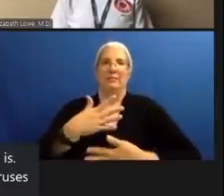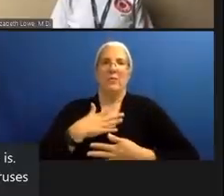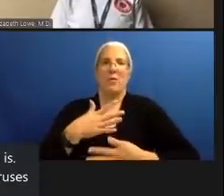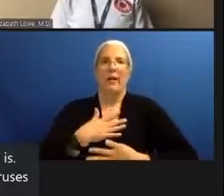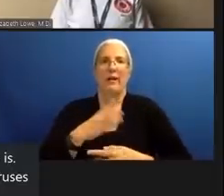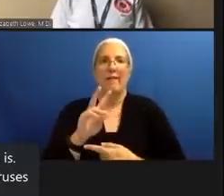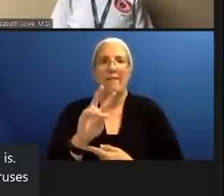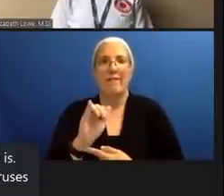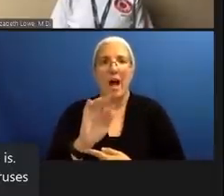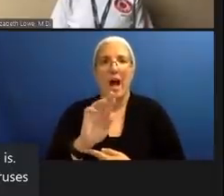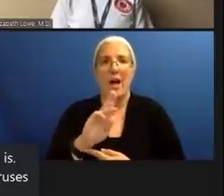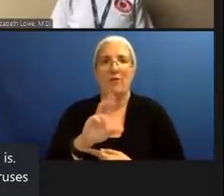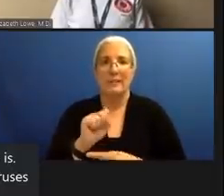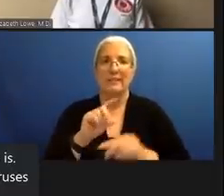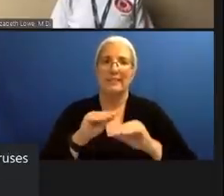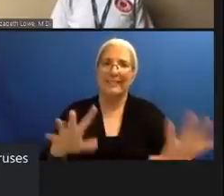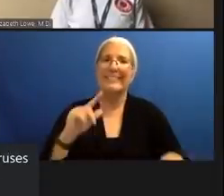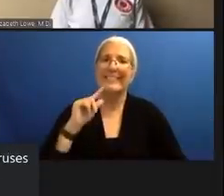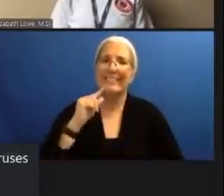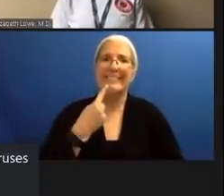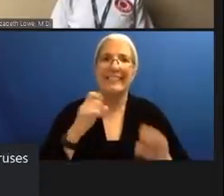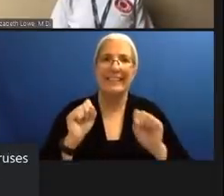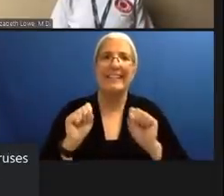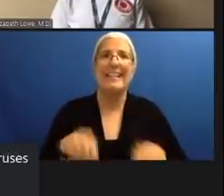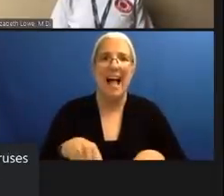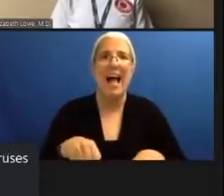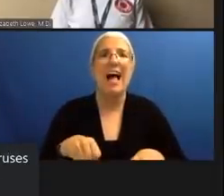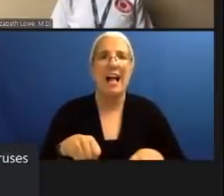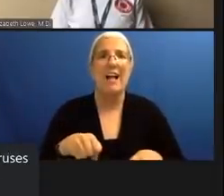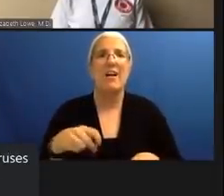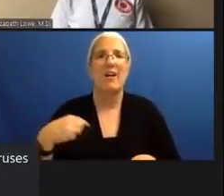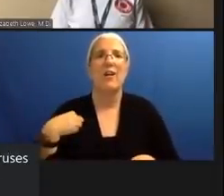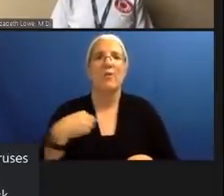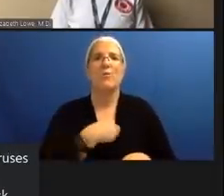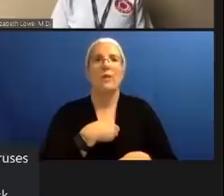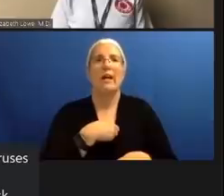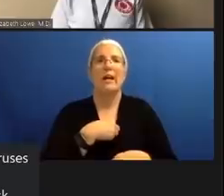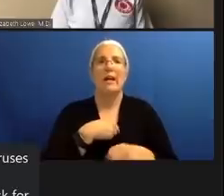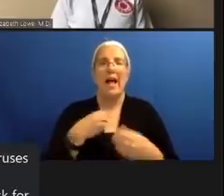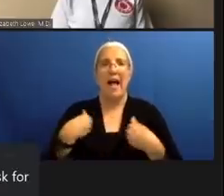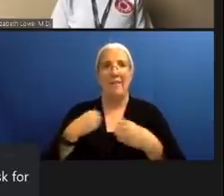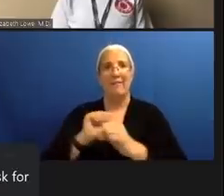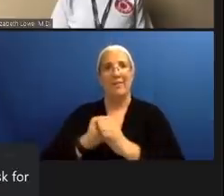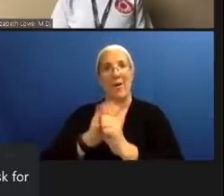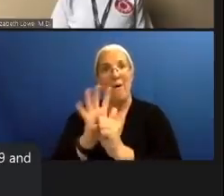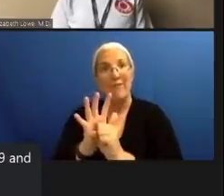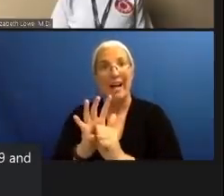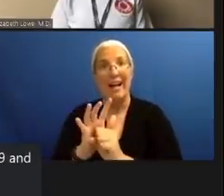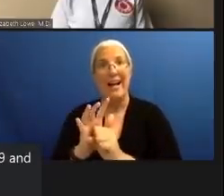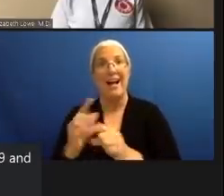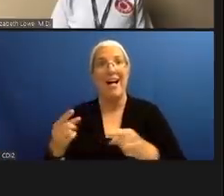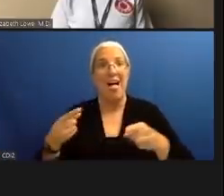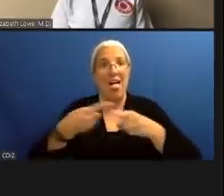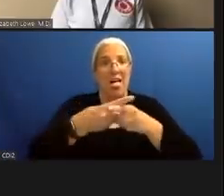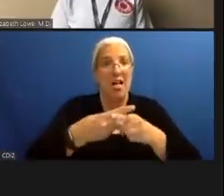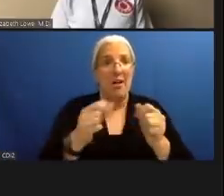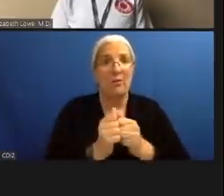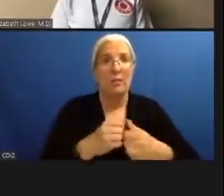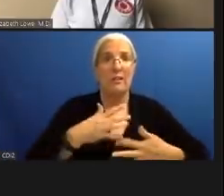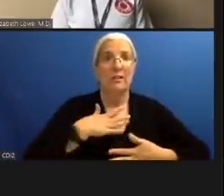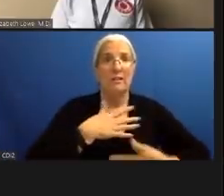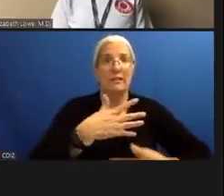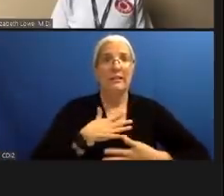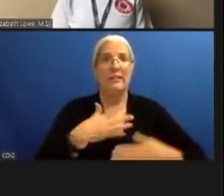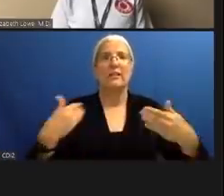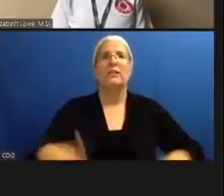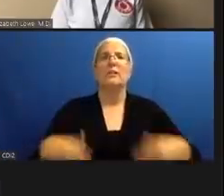COVID-19 and influenza would just compound the risk for a bad outcome. So this is the year to get that flu shot.